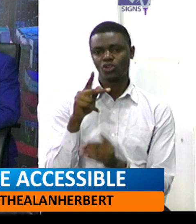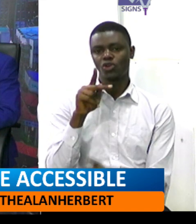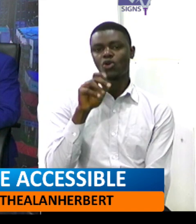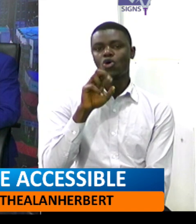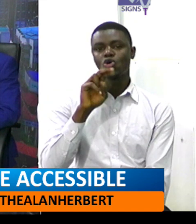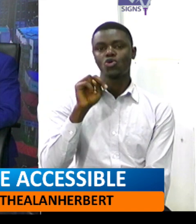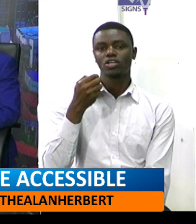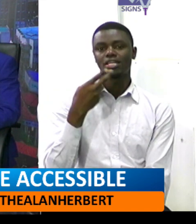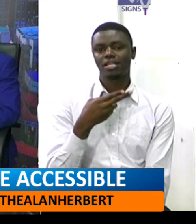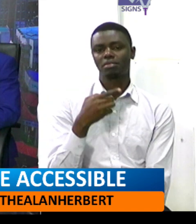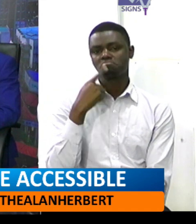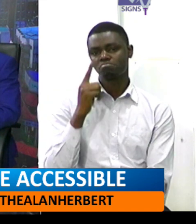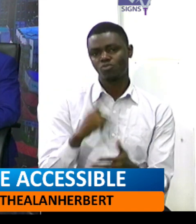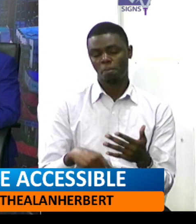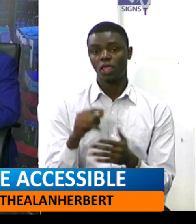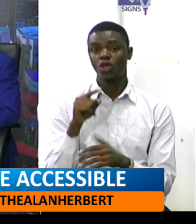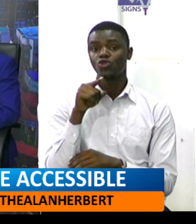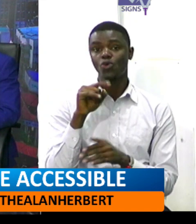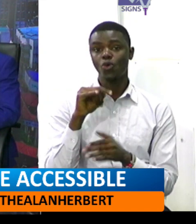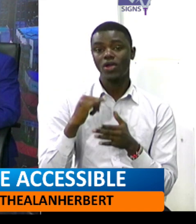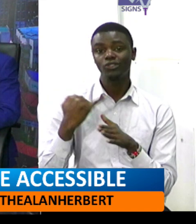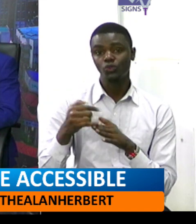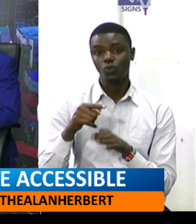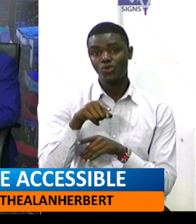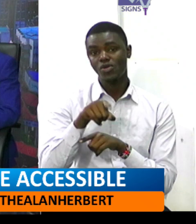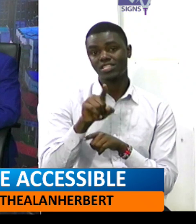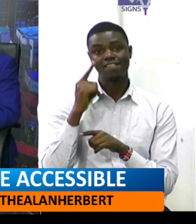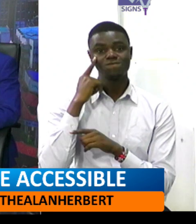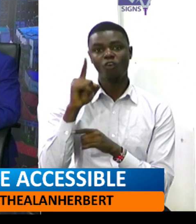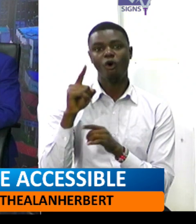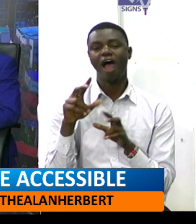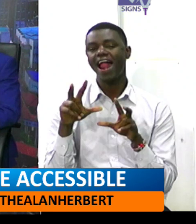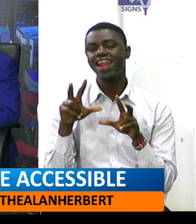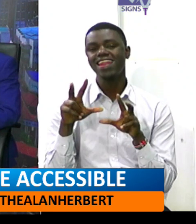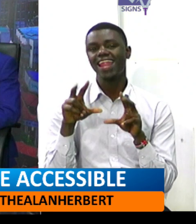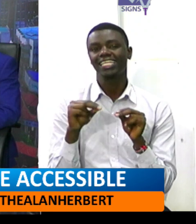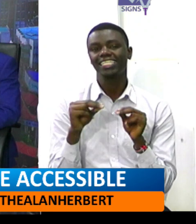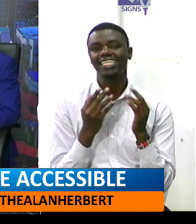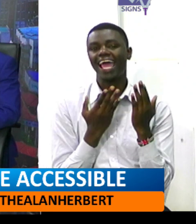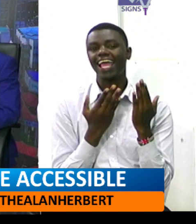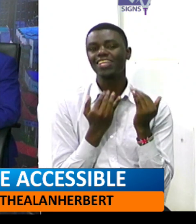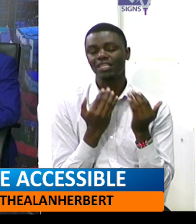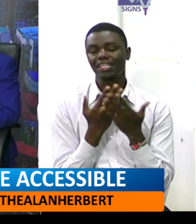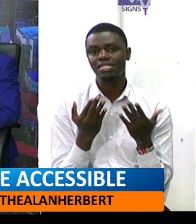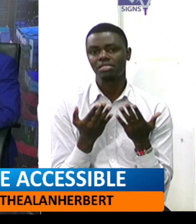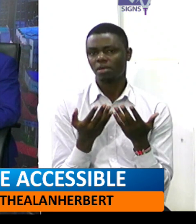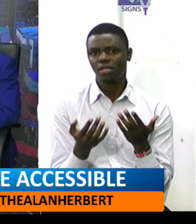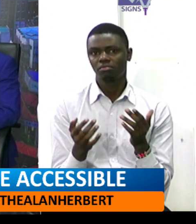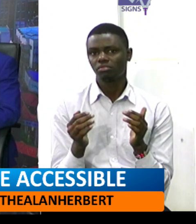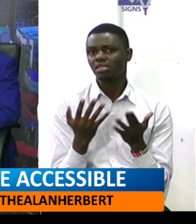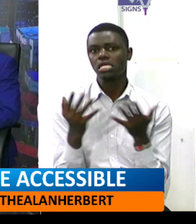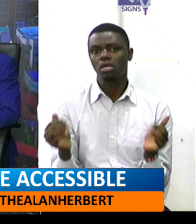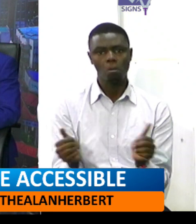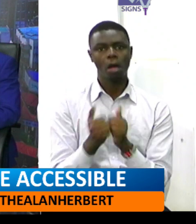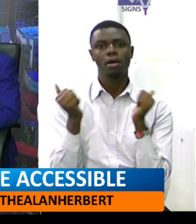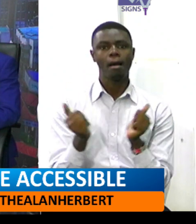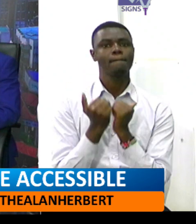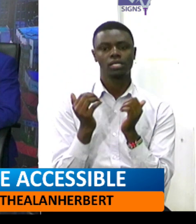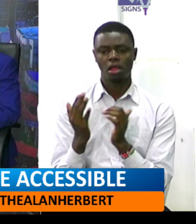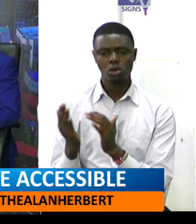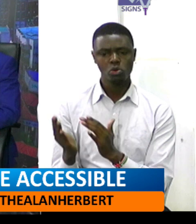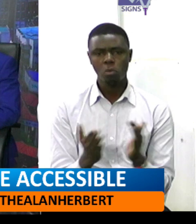has said that you basically insure yourself for unexpected things that might happen, and you never plan